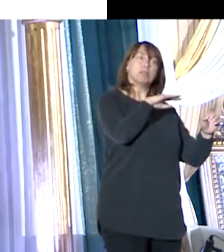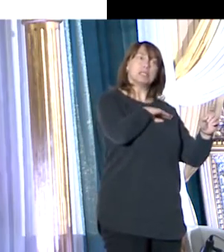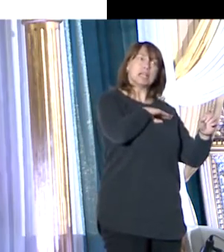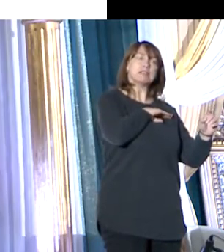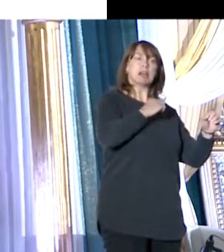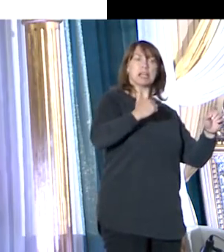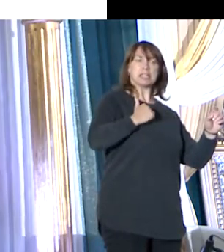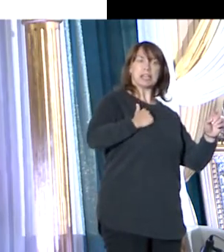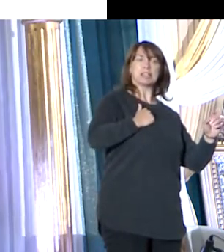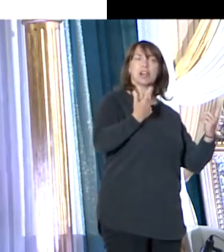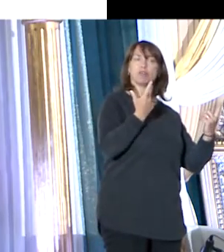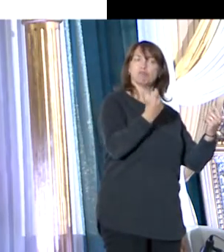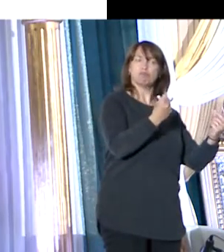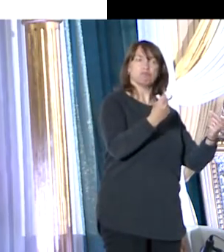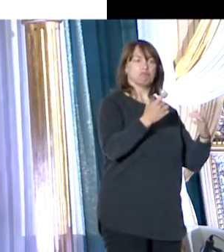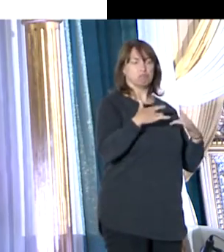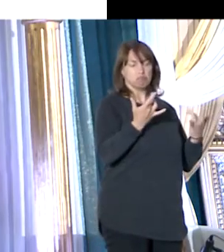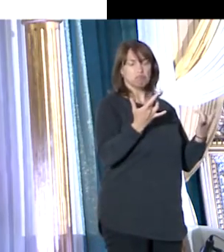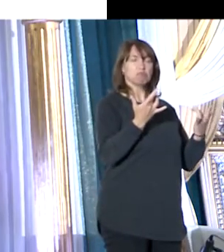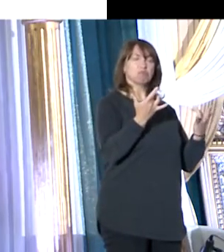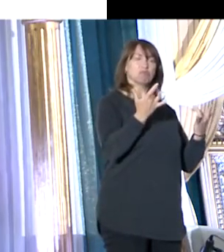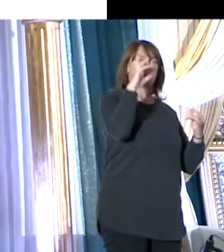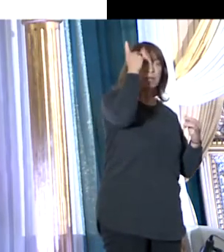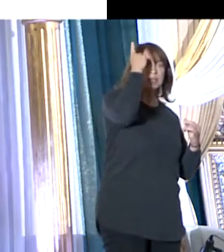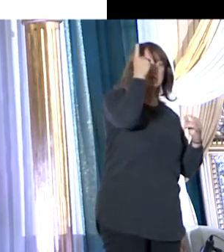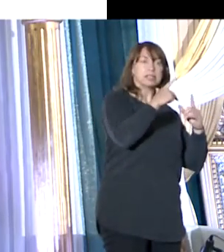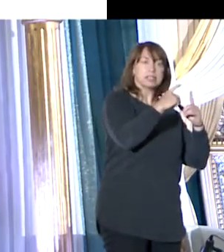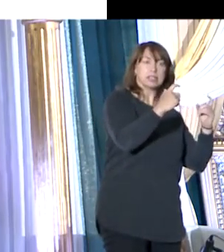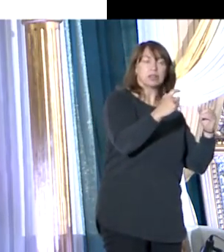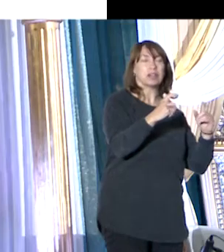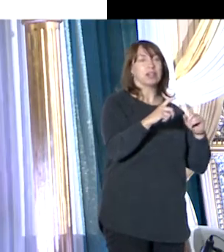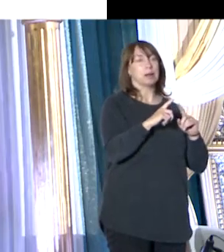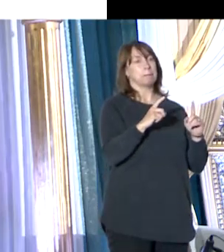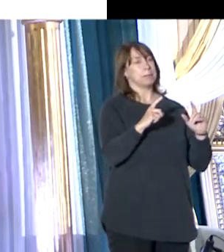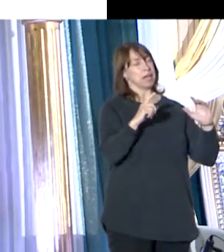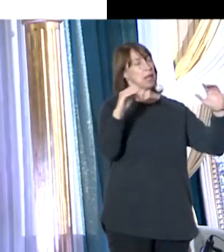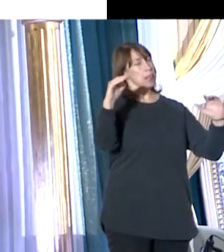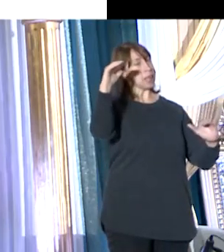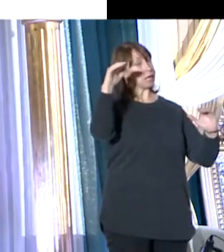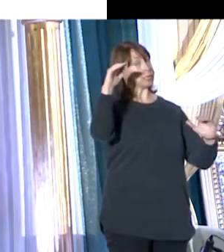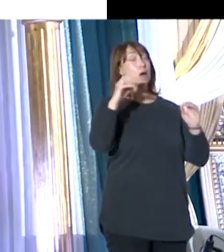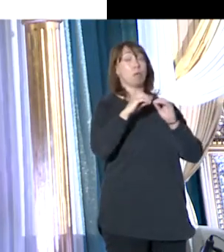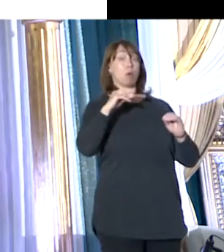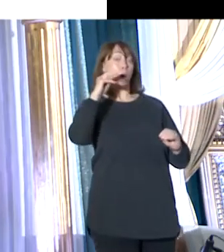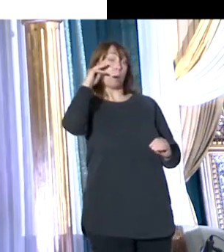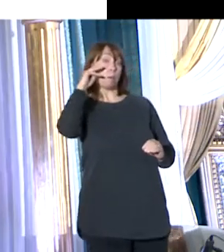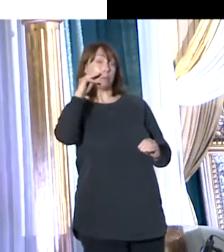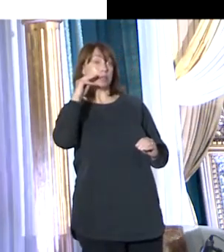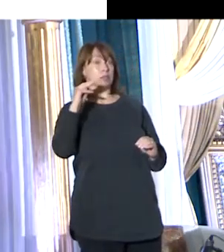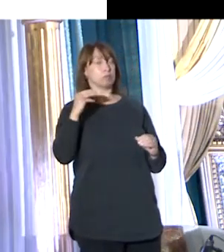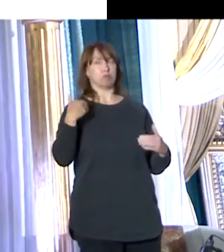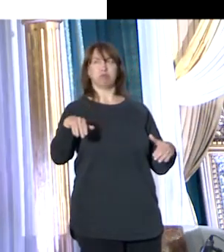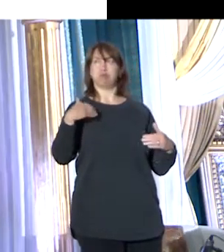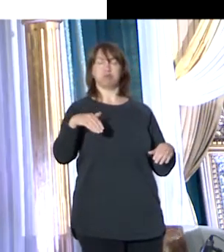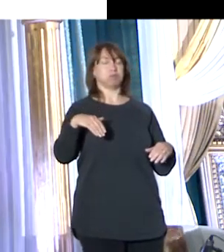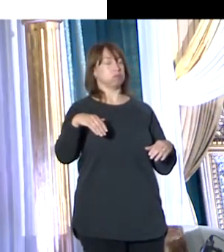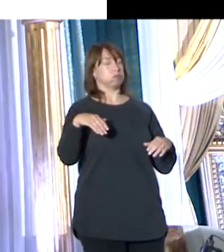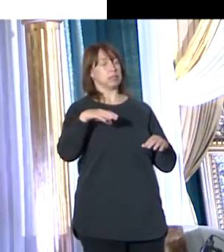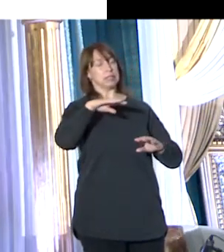only 56%. It's just barely over half. So for the most part, Muslims are actually stand out as being among the